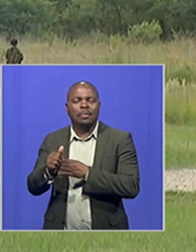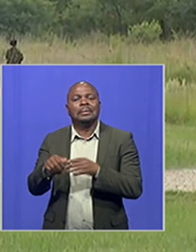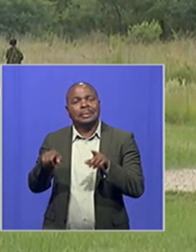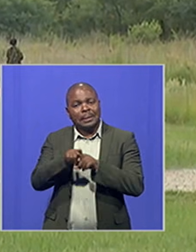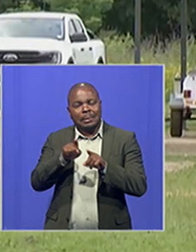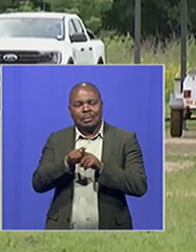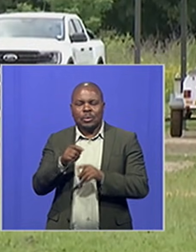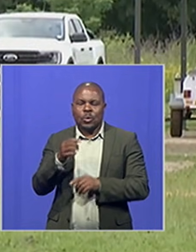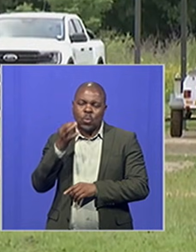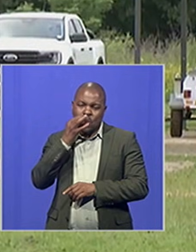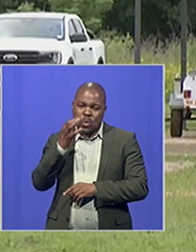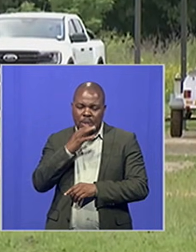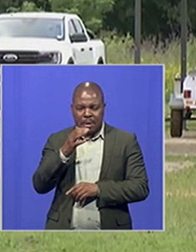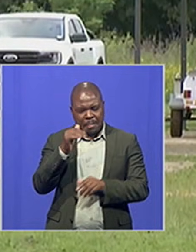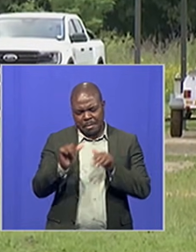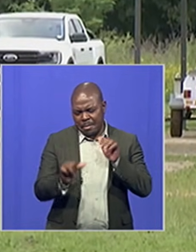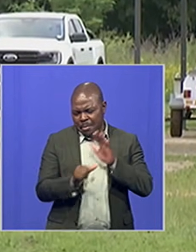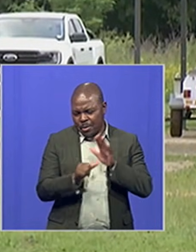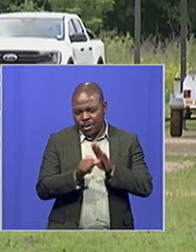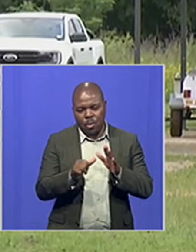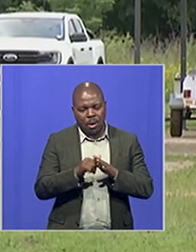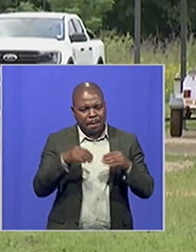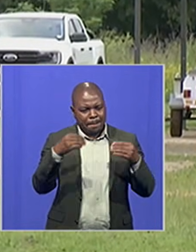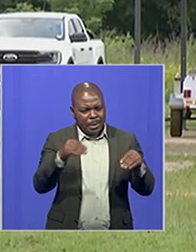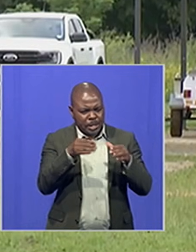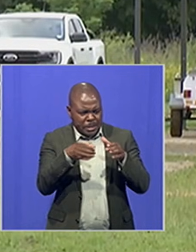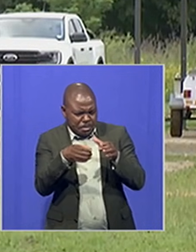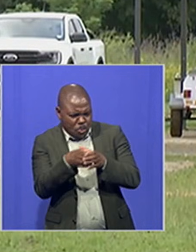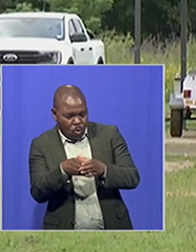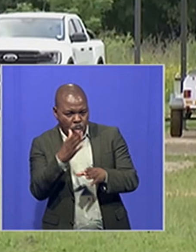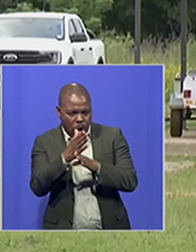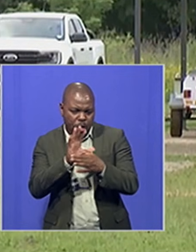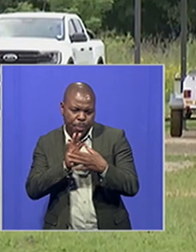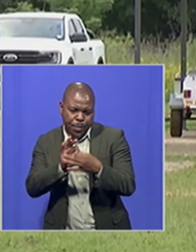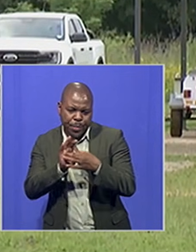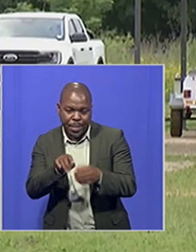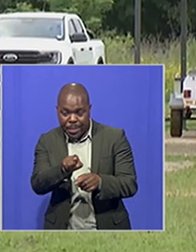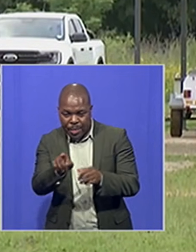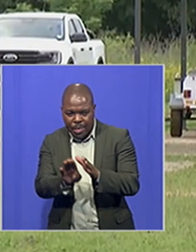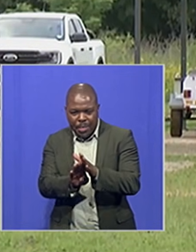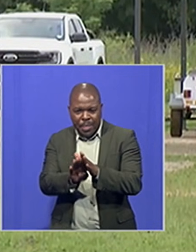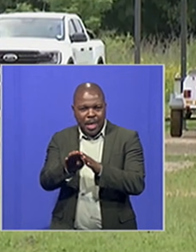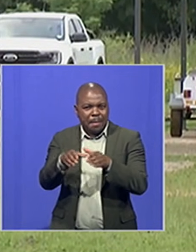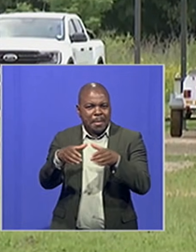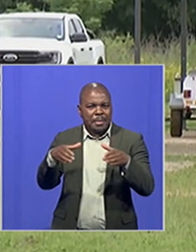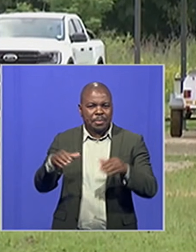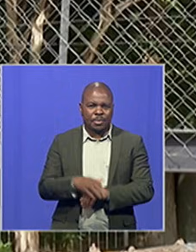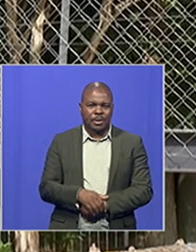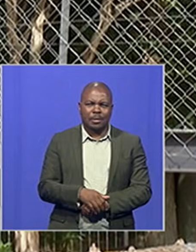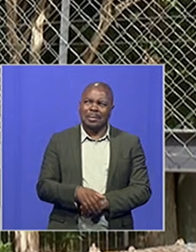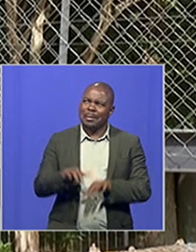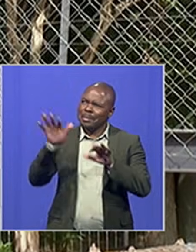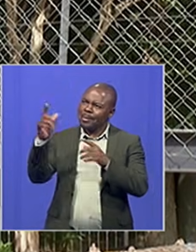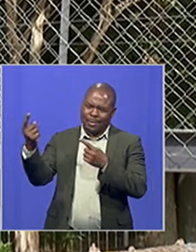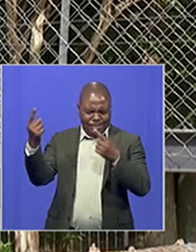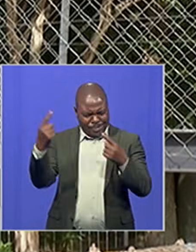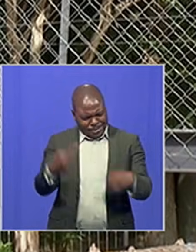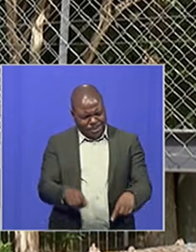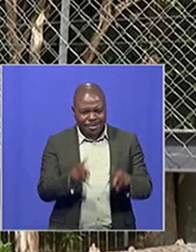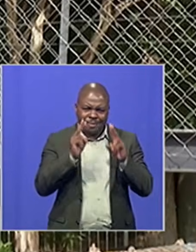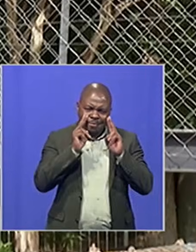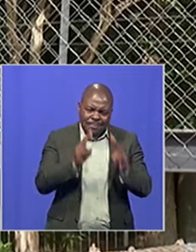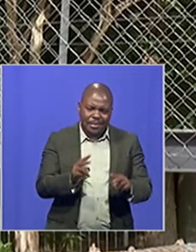botlhokwa jwa go dirisana le dikgwebo tse dinnye mo provinseng gore di gole. Yeah, people should come and take a short left to the Free State